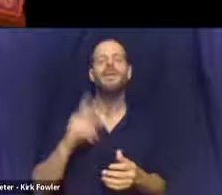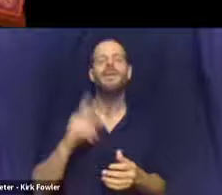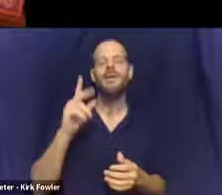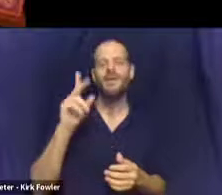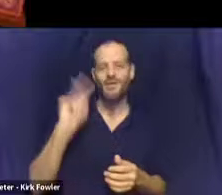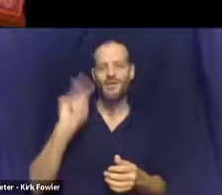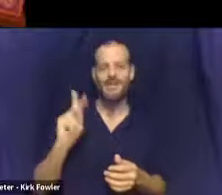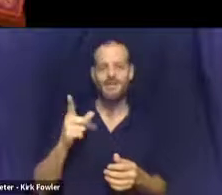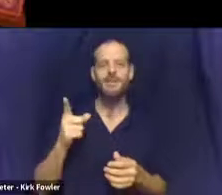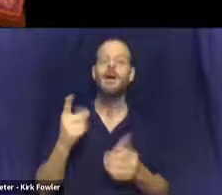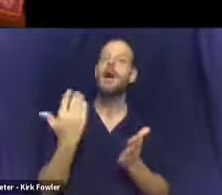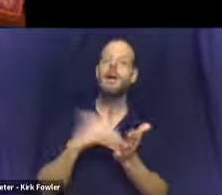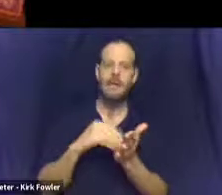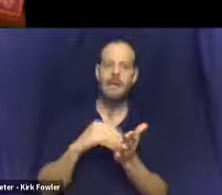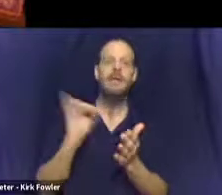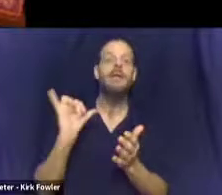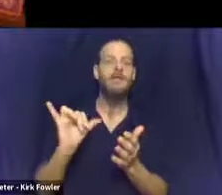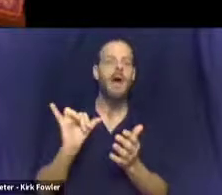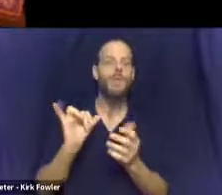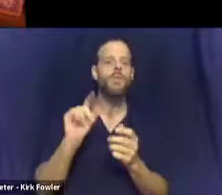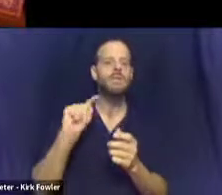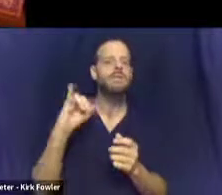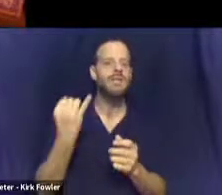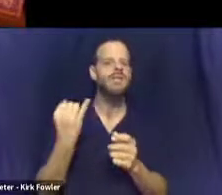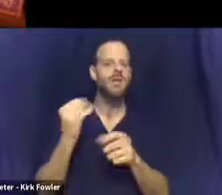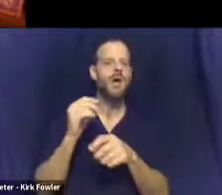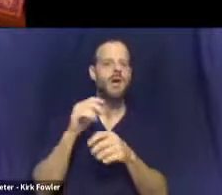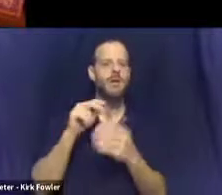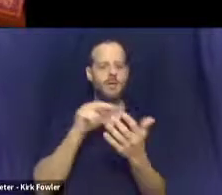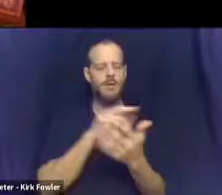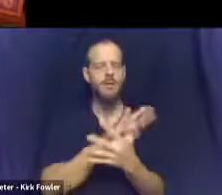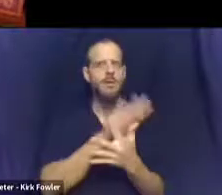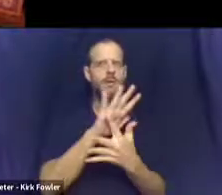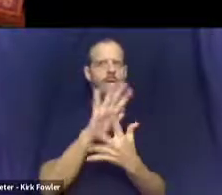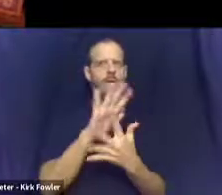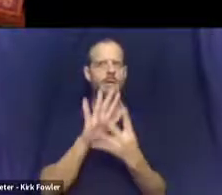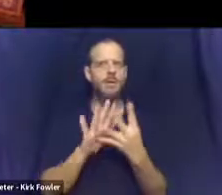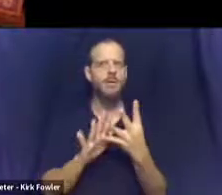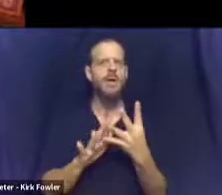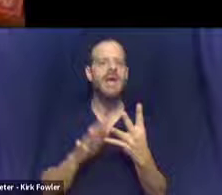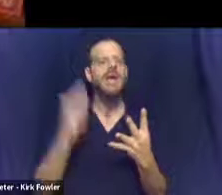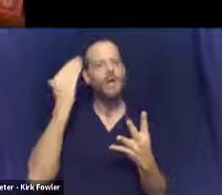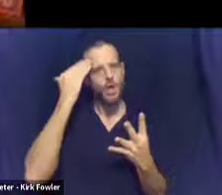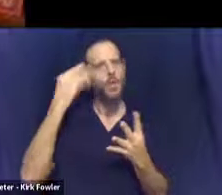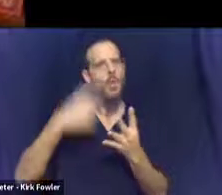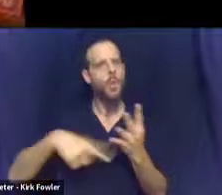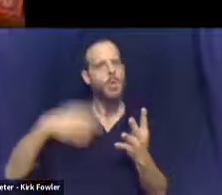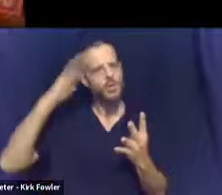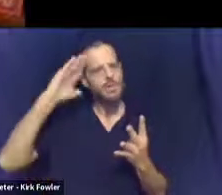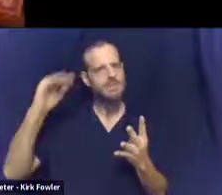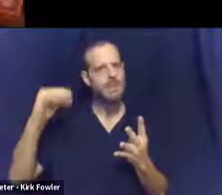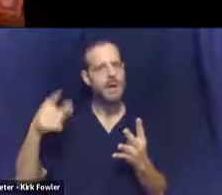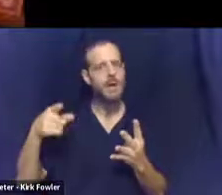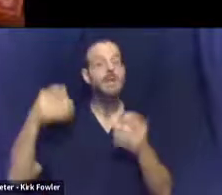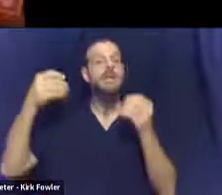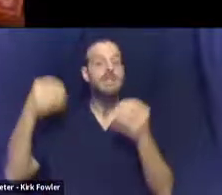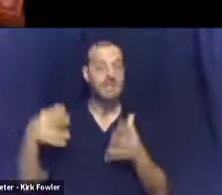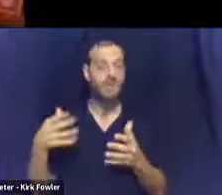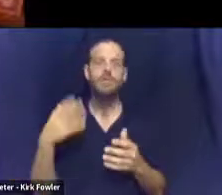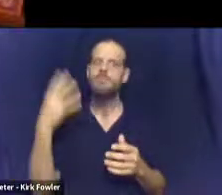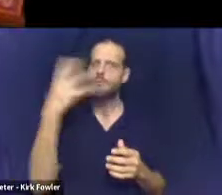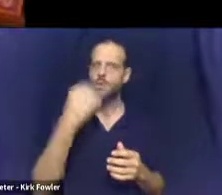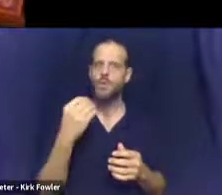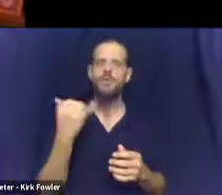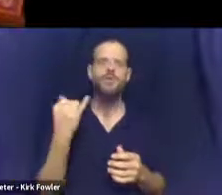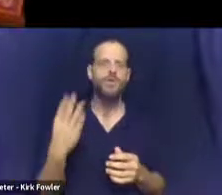looking through the work tasks, you can tell he knew what to expect with the flipping of the rings. His teacher did a pretty beautiful job of